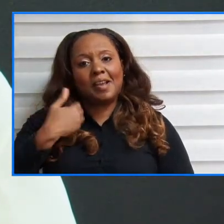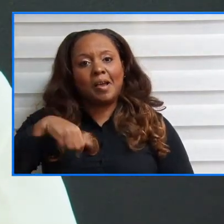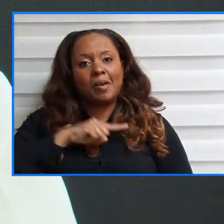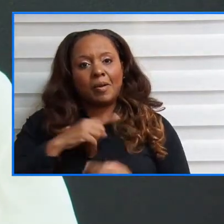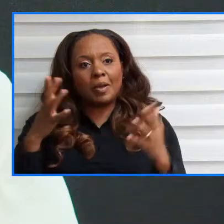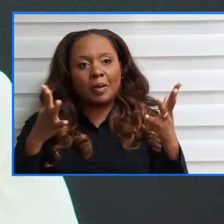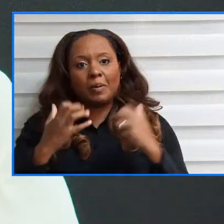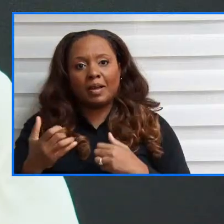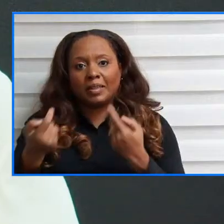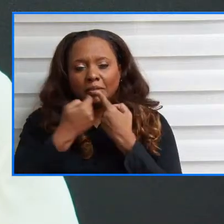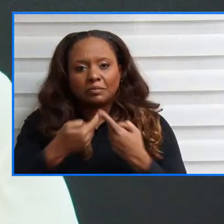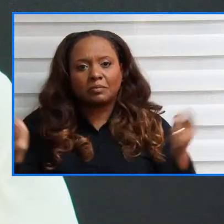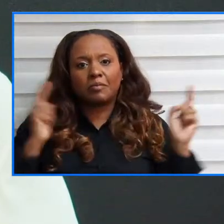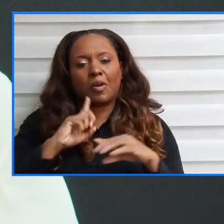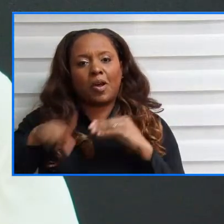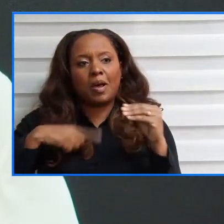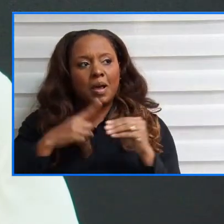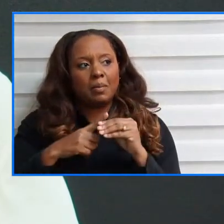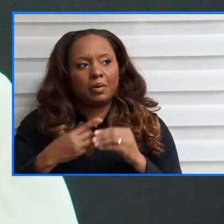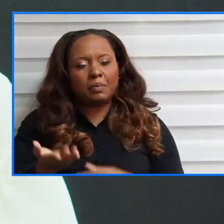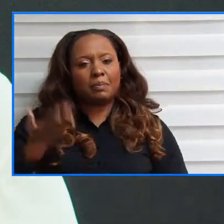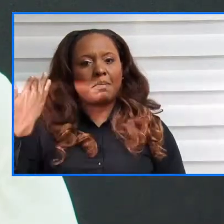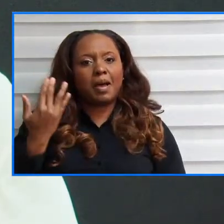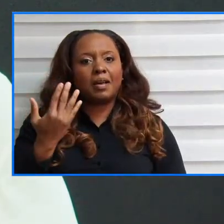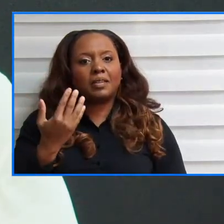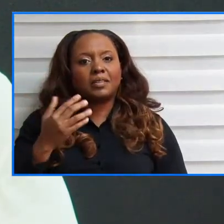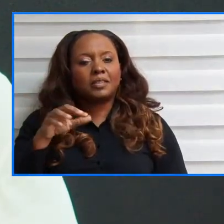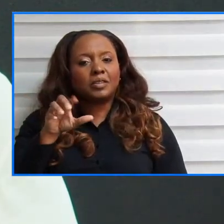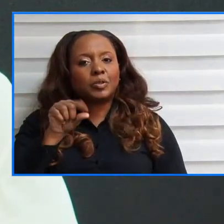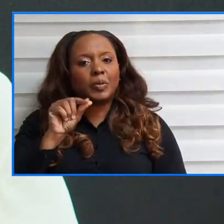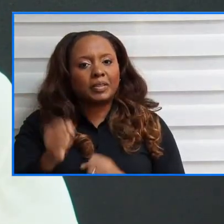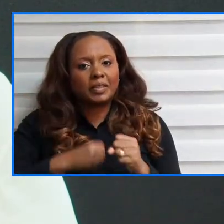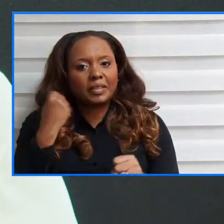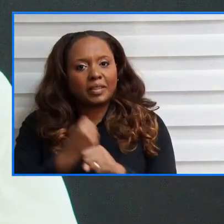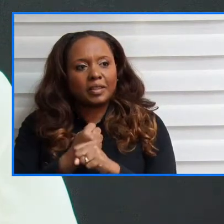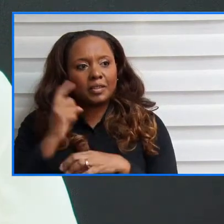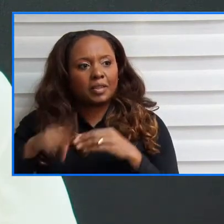the last 2 decades in respect of what you have been able to